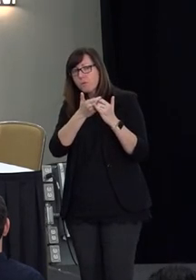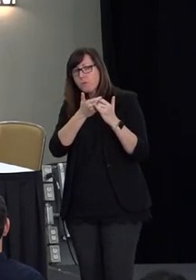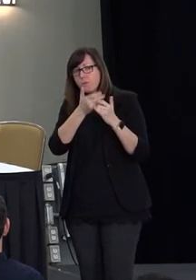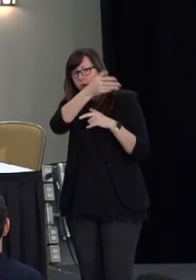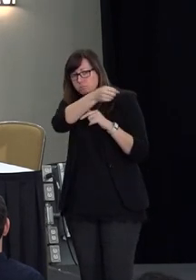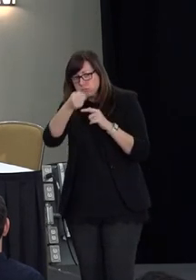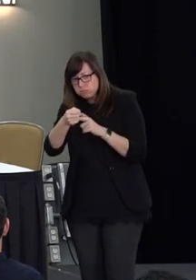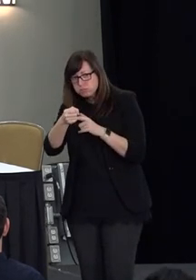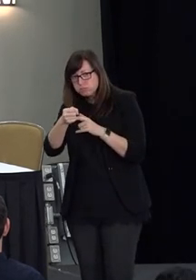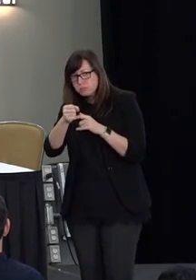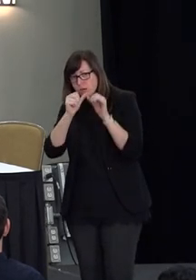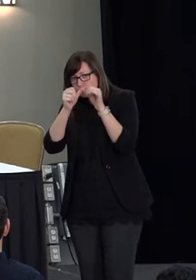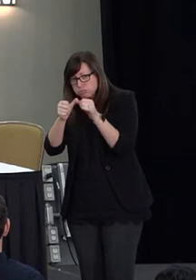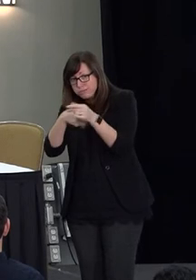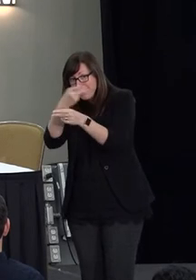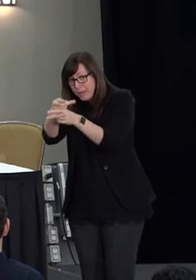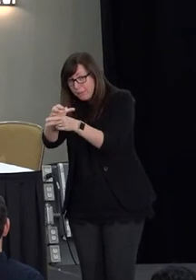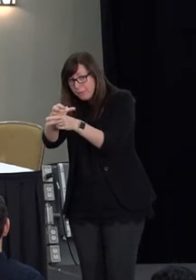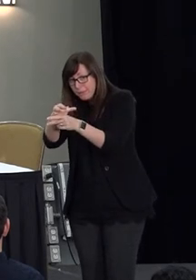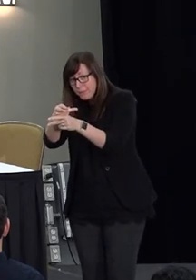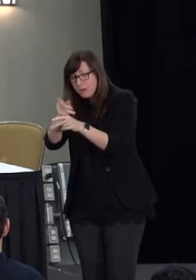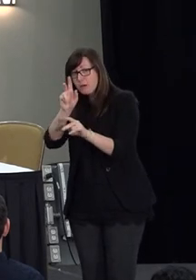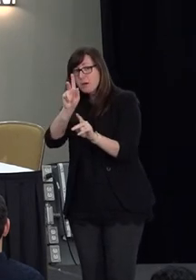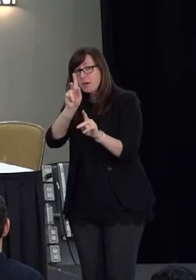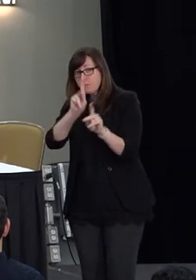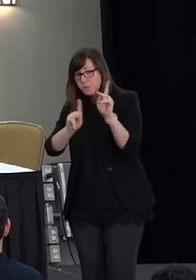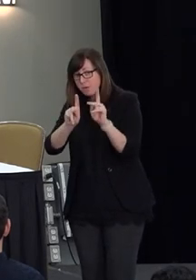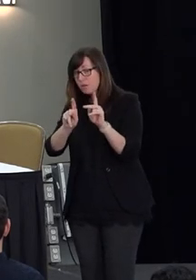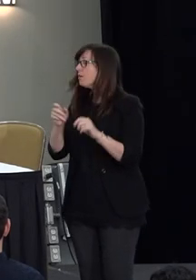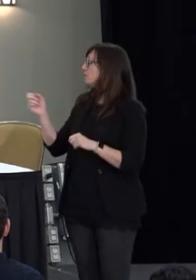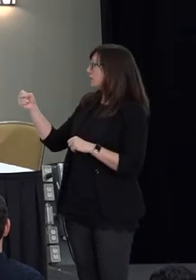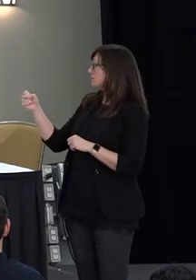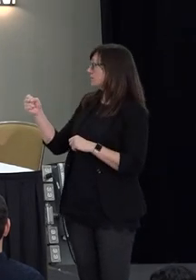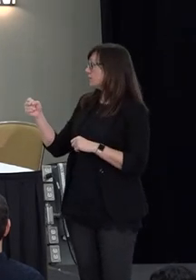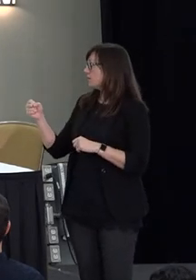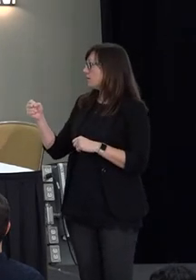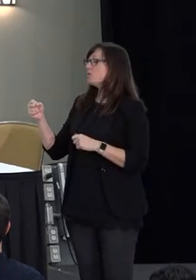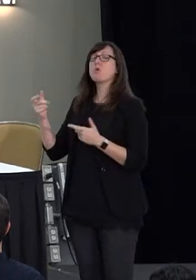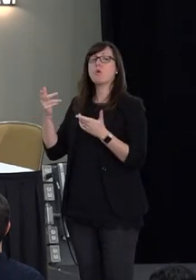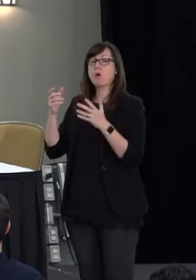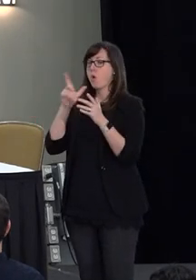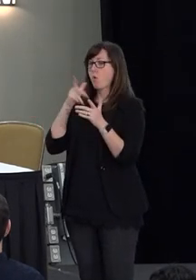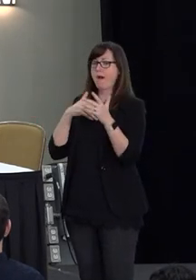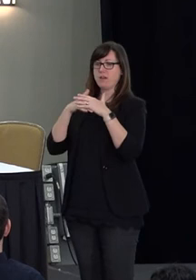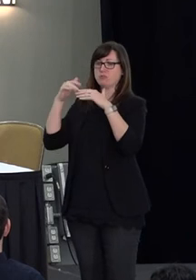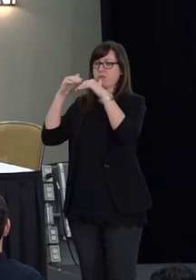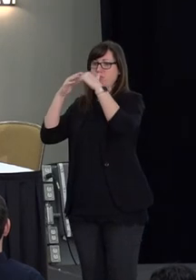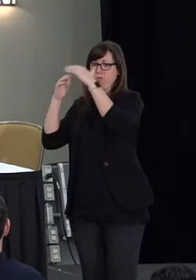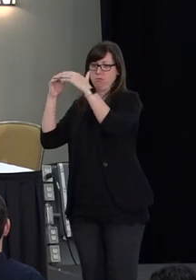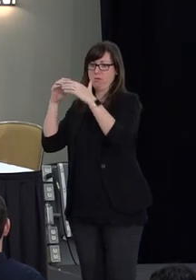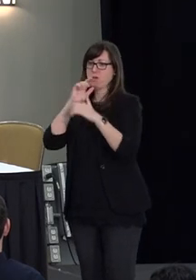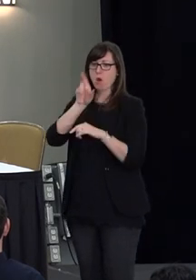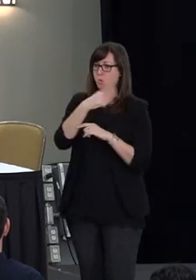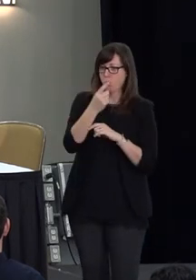find, hire, and then retain persons? Yes. With an intersectional lens, not just with disabilities,